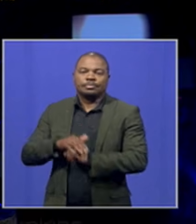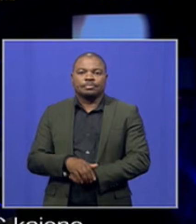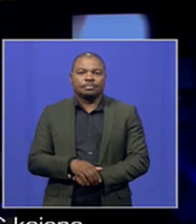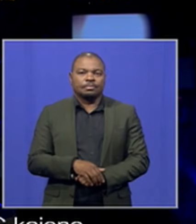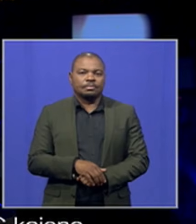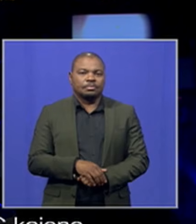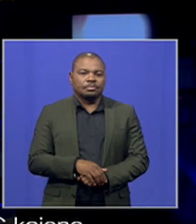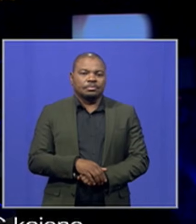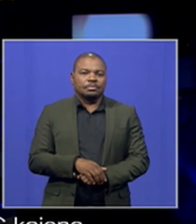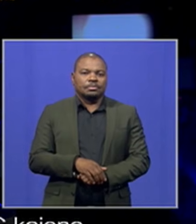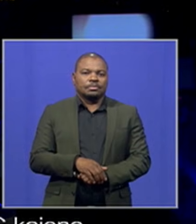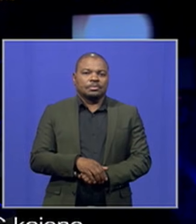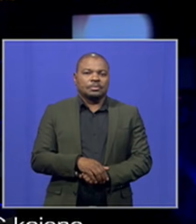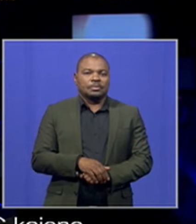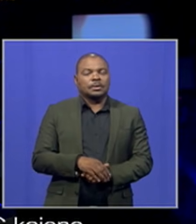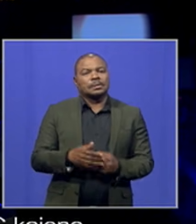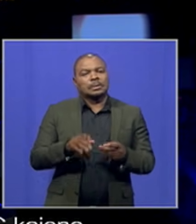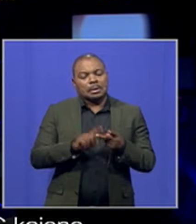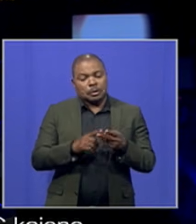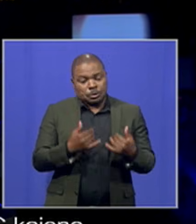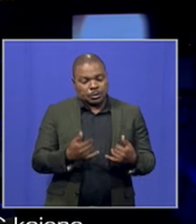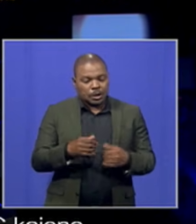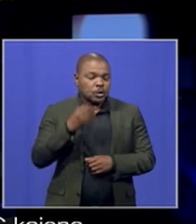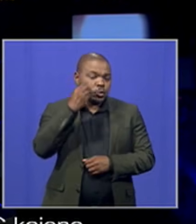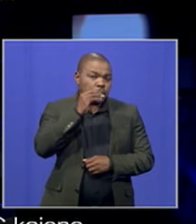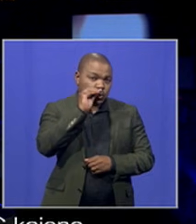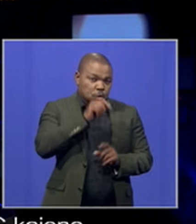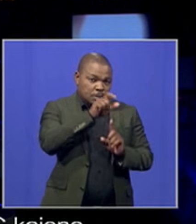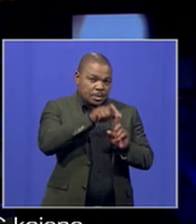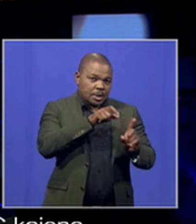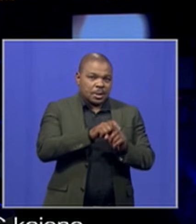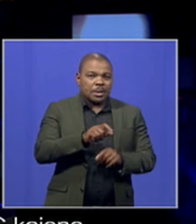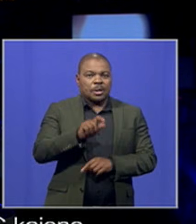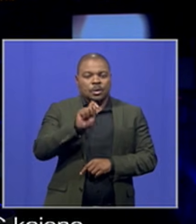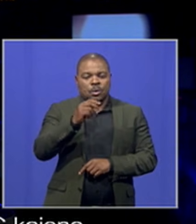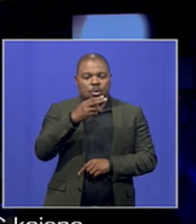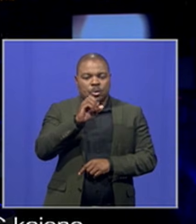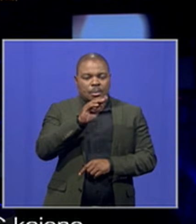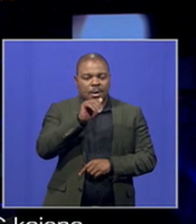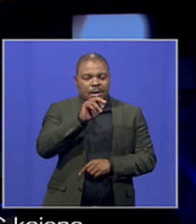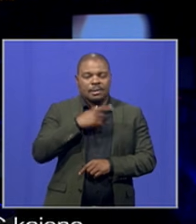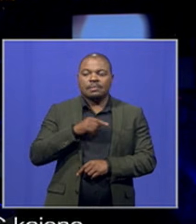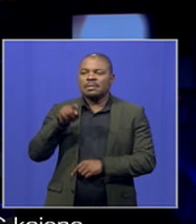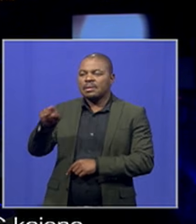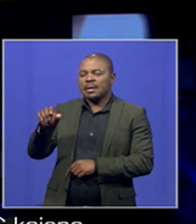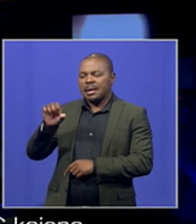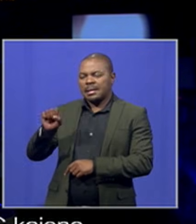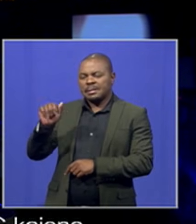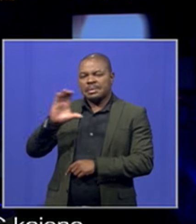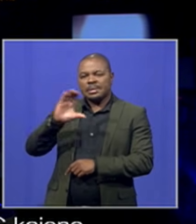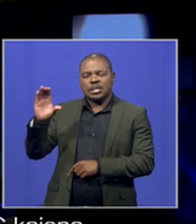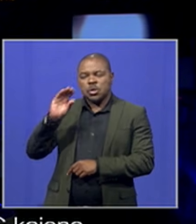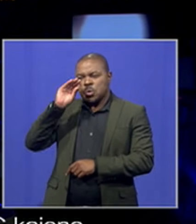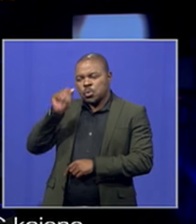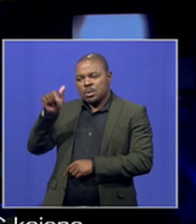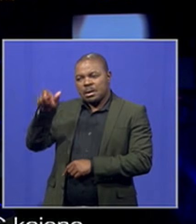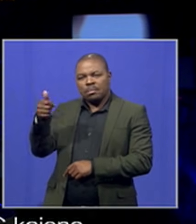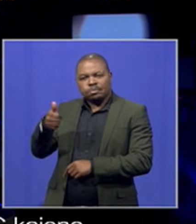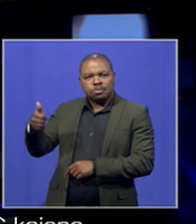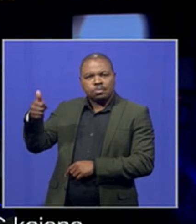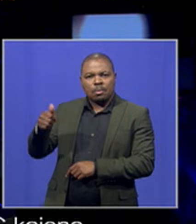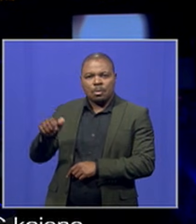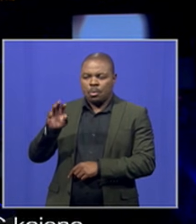Hey taba di sala mothatheng ona pejana mongodi wa ditaba tsa Sesotho ile Tshepa Thobane o buisana le moqolotsi ya ikgethang wa ditaba tsa SABC ile Sophie Mkwena